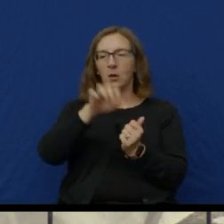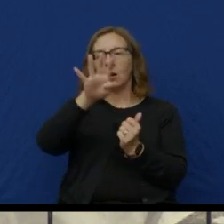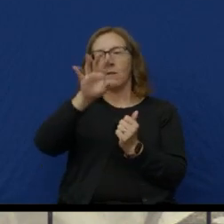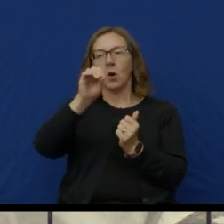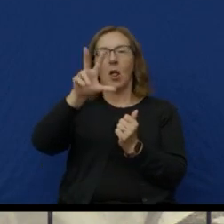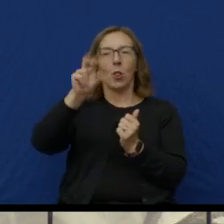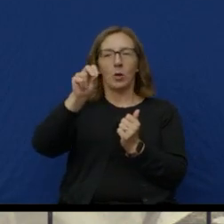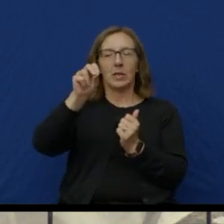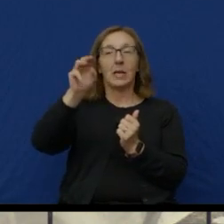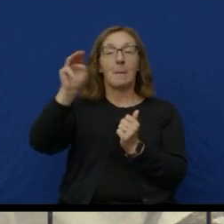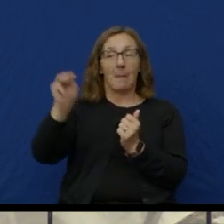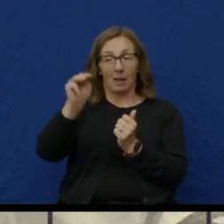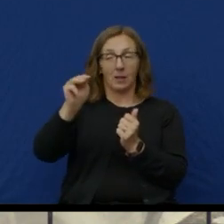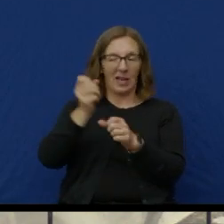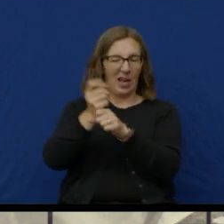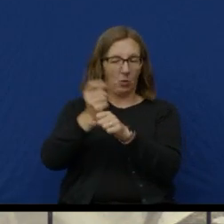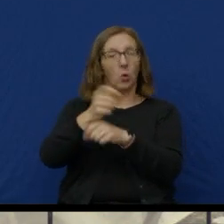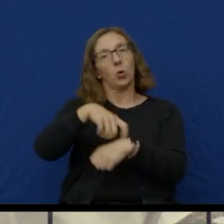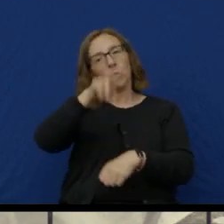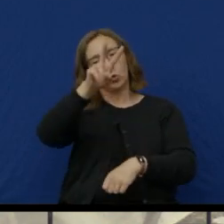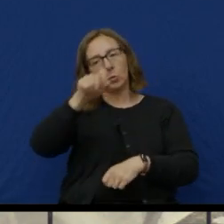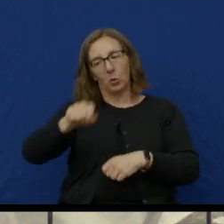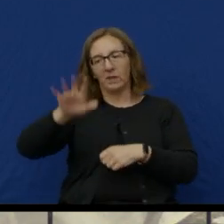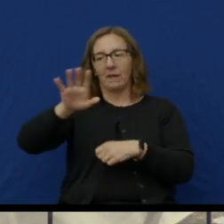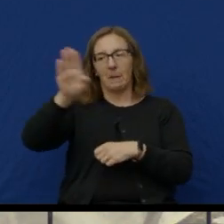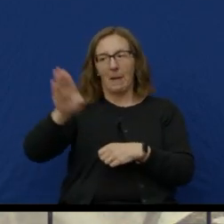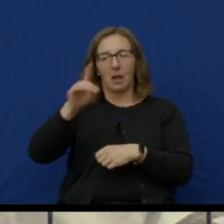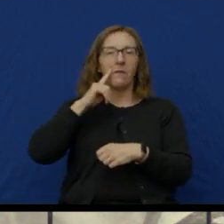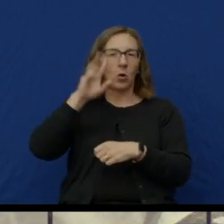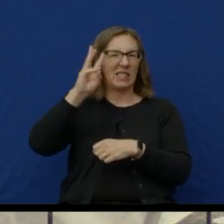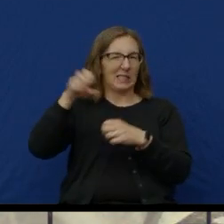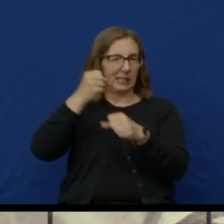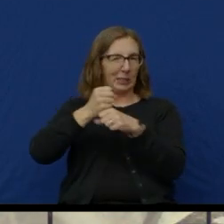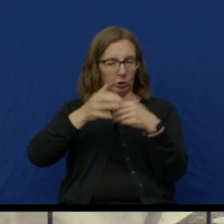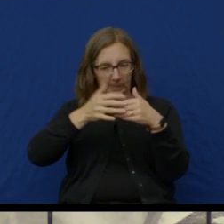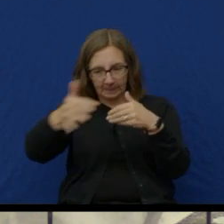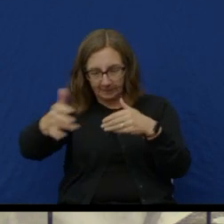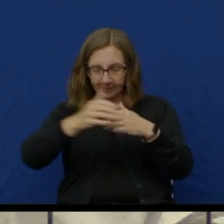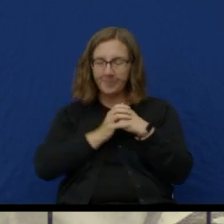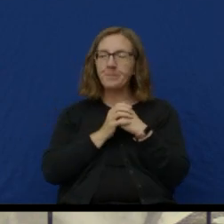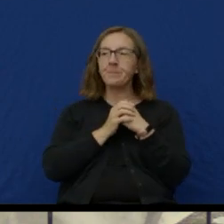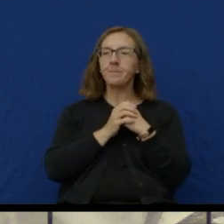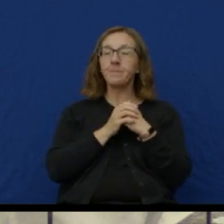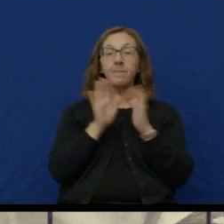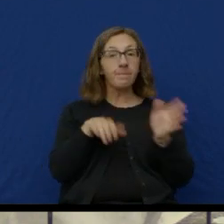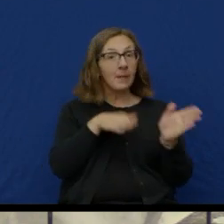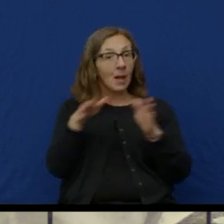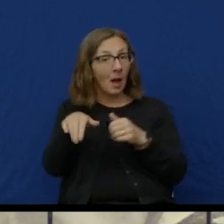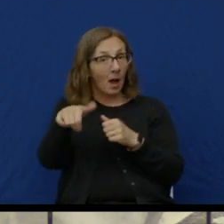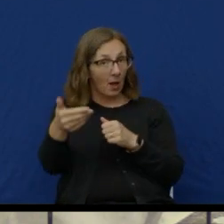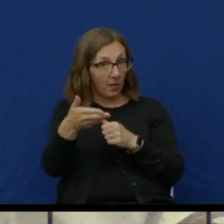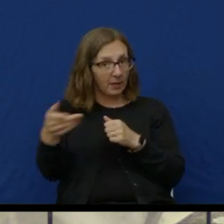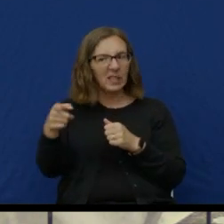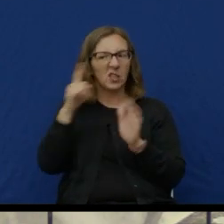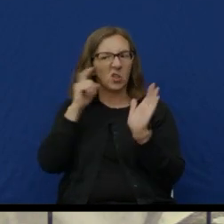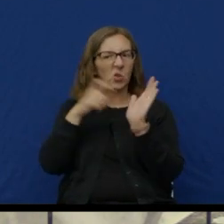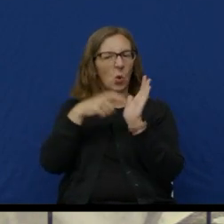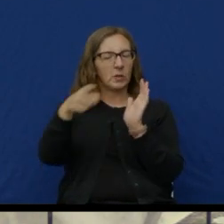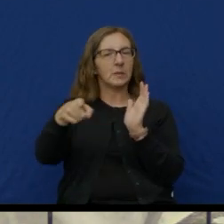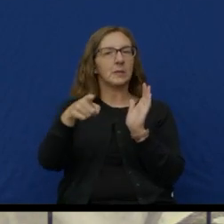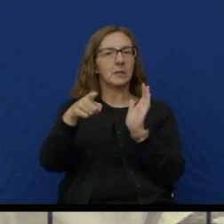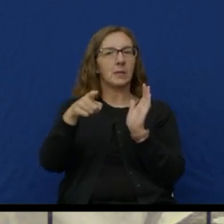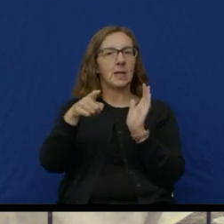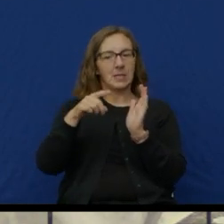annually for a $2.5 billion budget over a 6-year period. The other part that you'll notice in the plan itself is areas